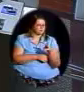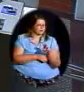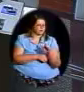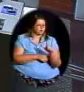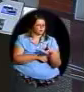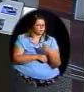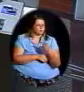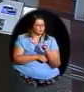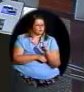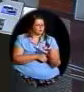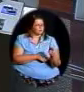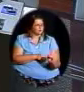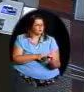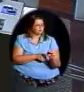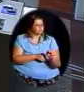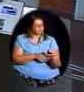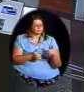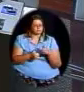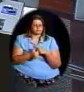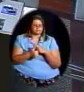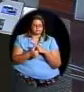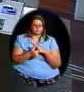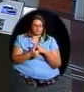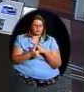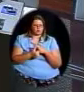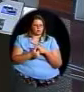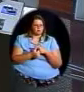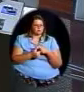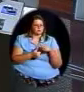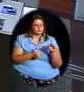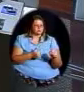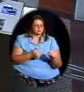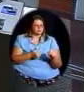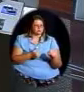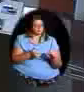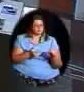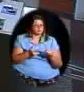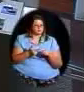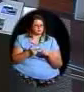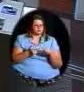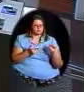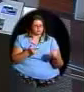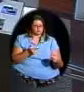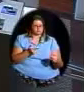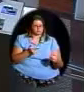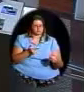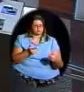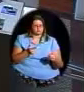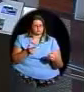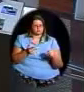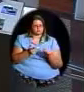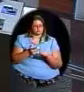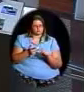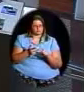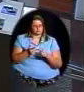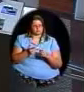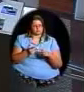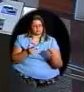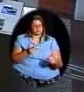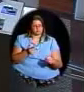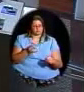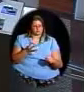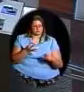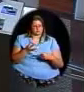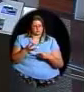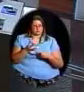would you call the roll, please? Mr. Churchman? Yes. Dr. Daniels? Yes. Mr. Parker? Yes.